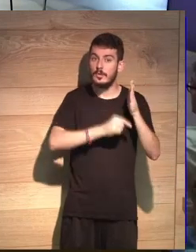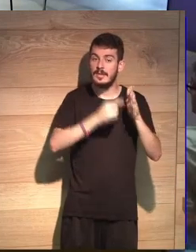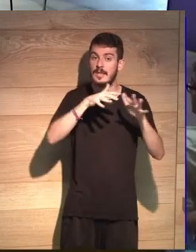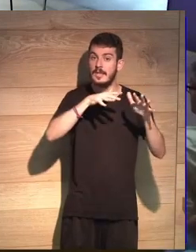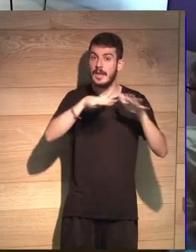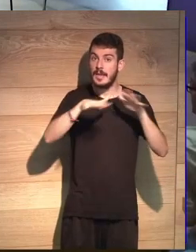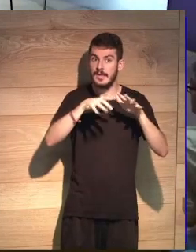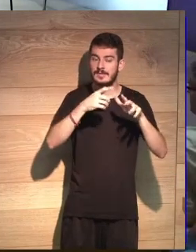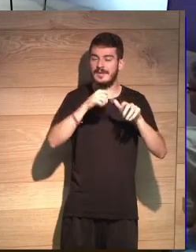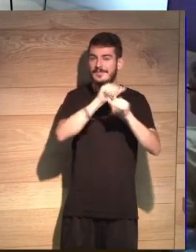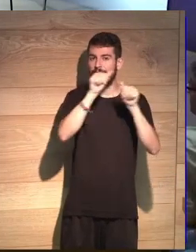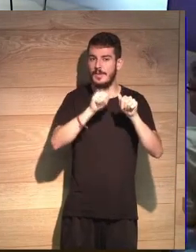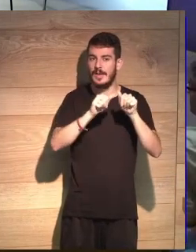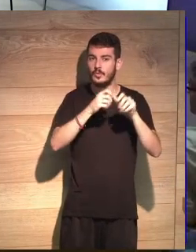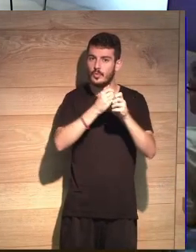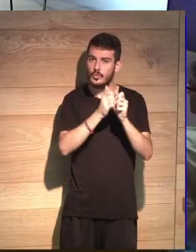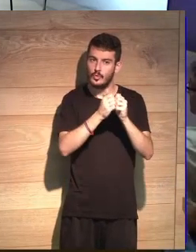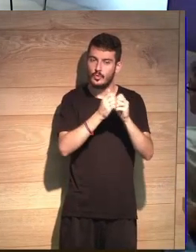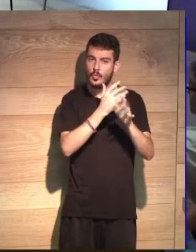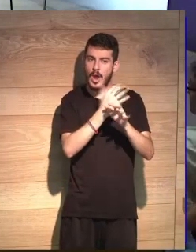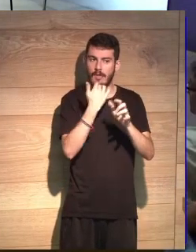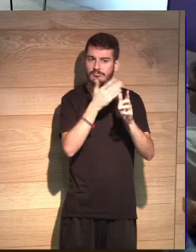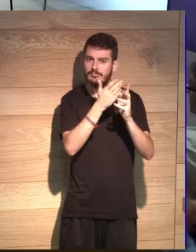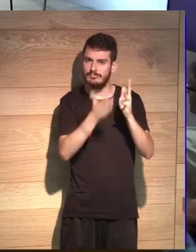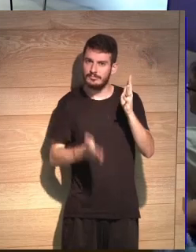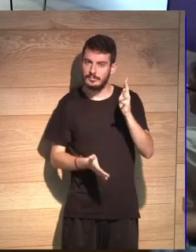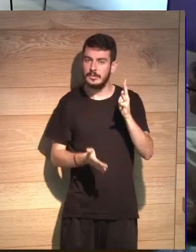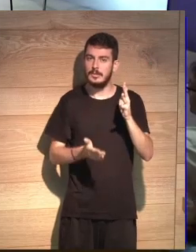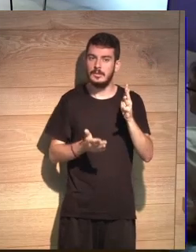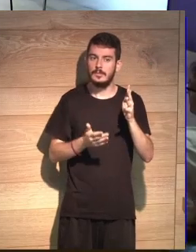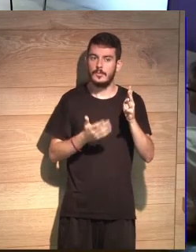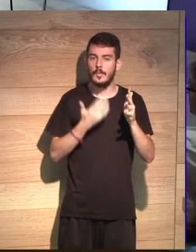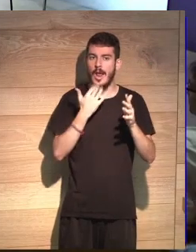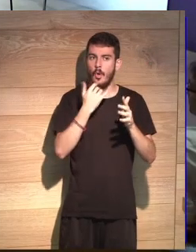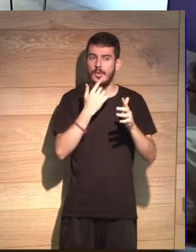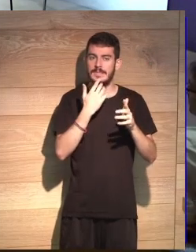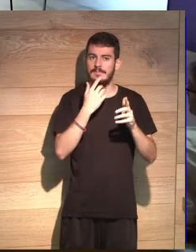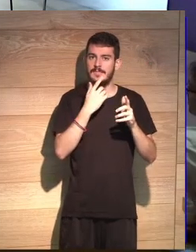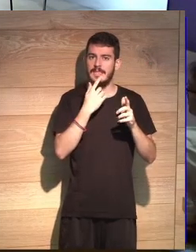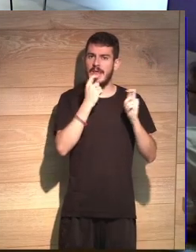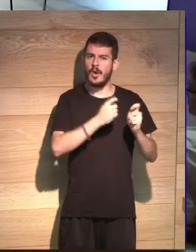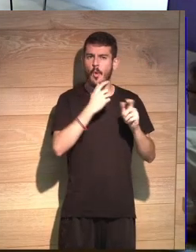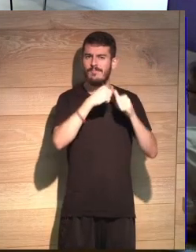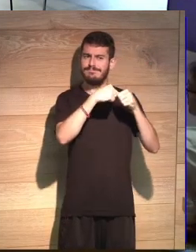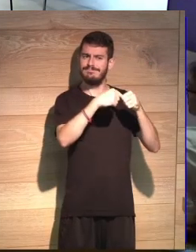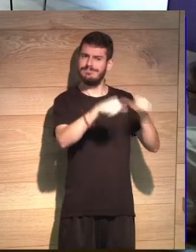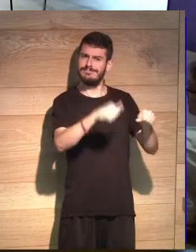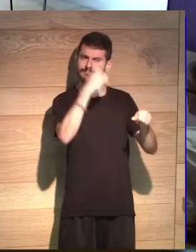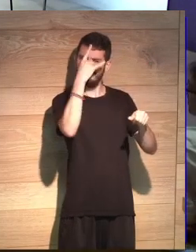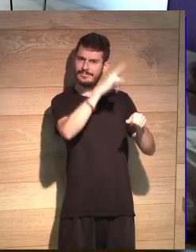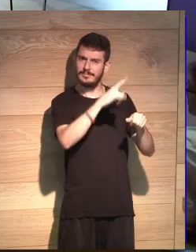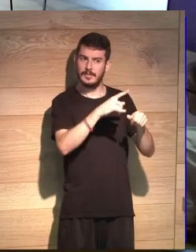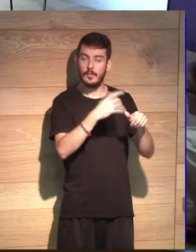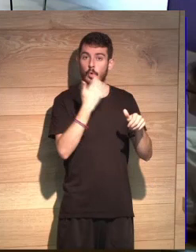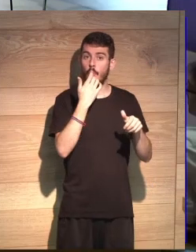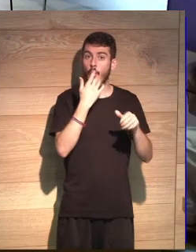that lead to different dynamics of gamers, and I don't know to what extent we can see